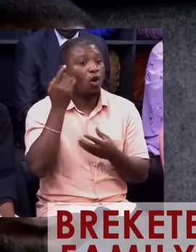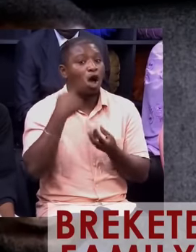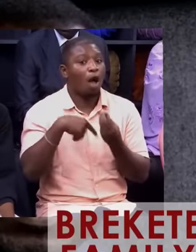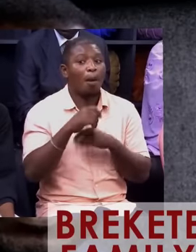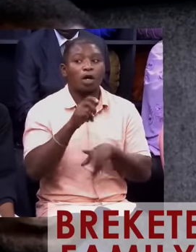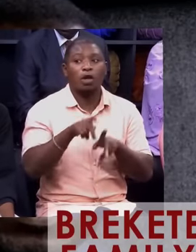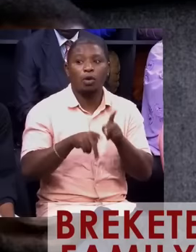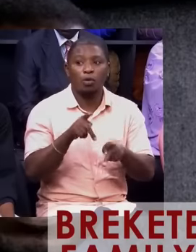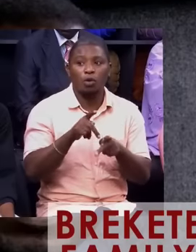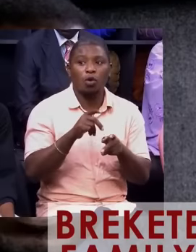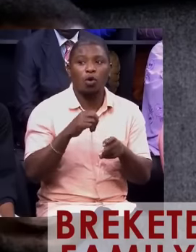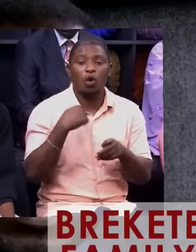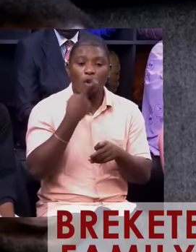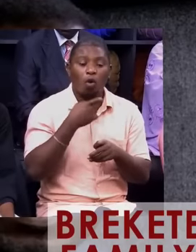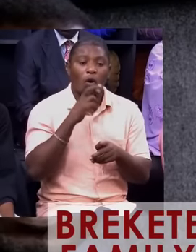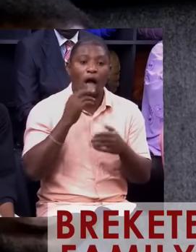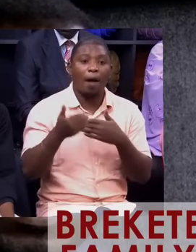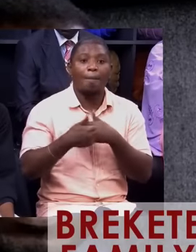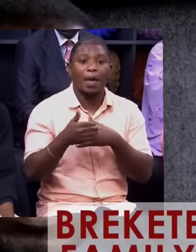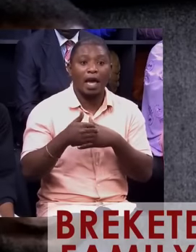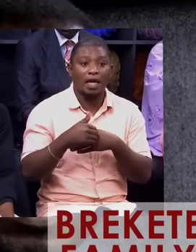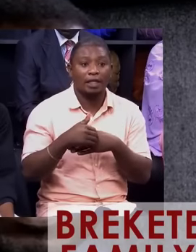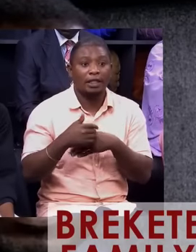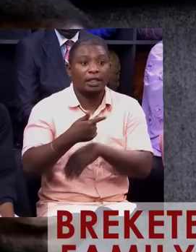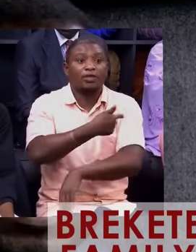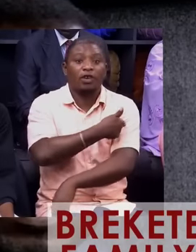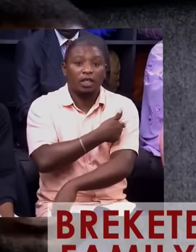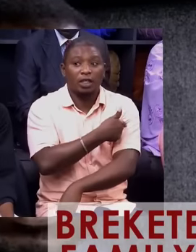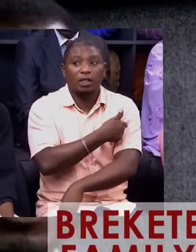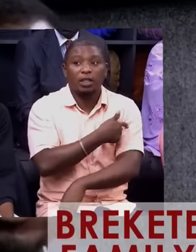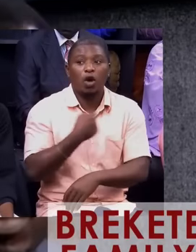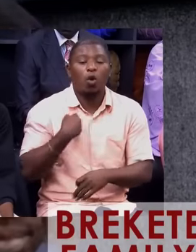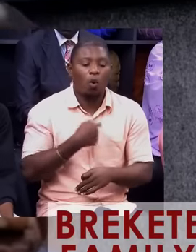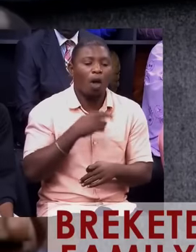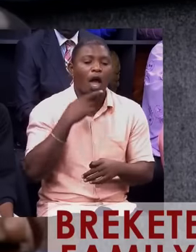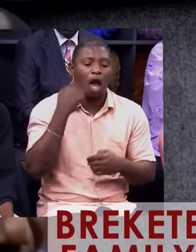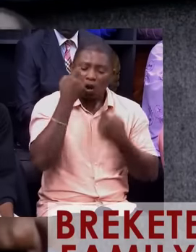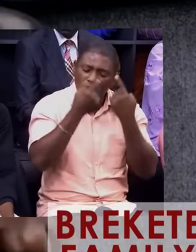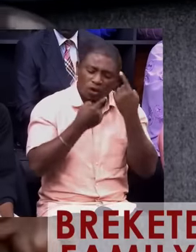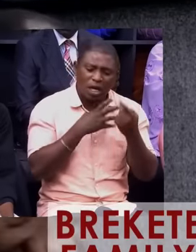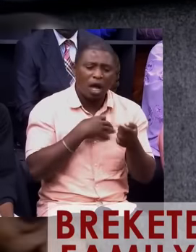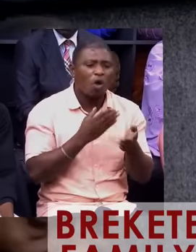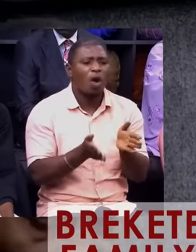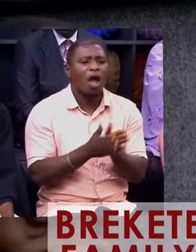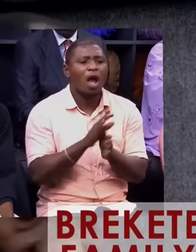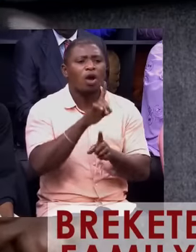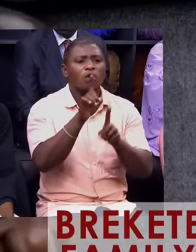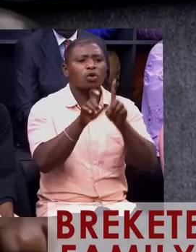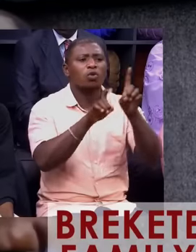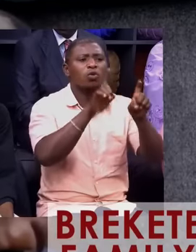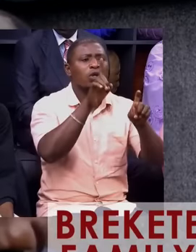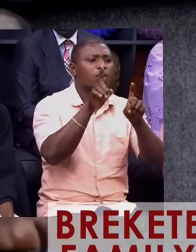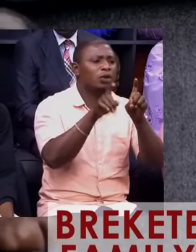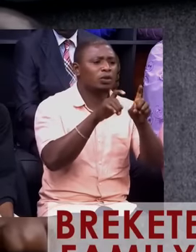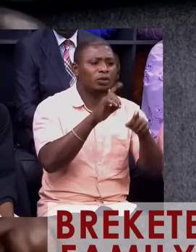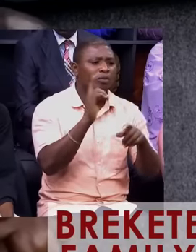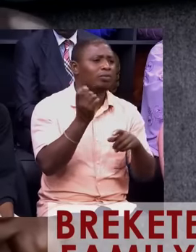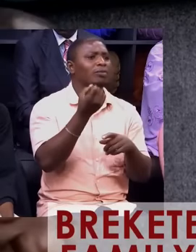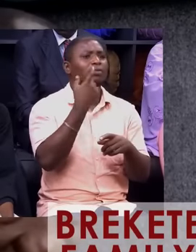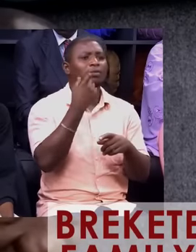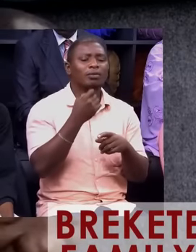who globally are behind vaccine and immunization we are concerned and we are asking questions so